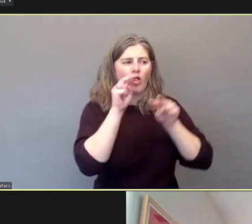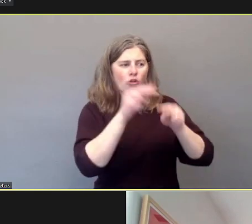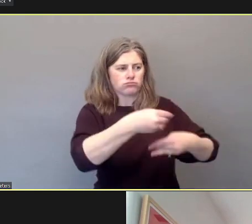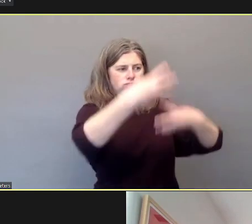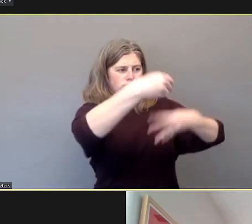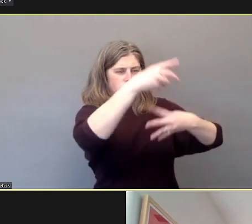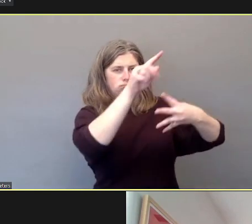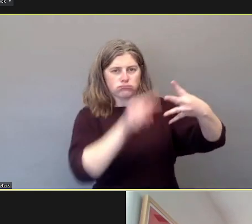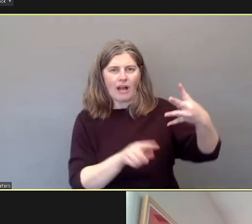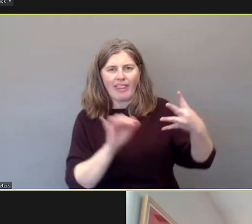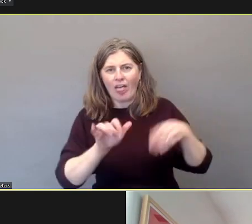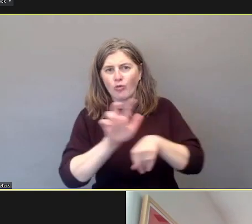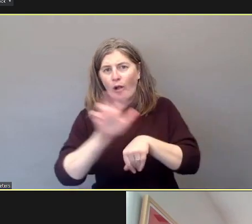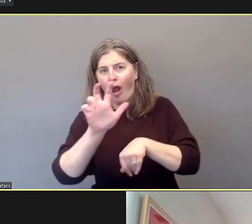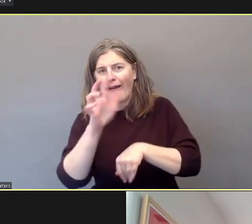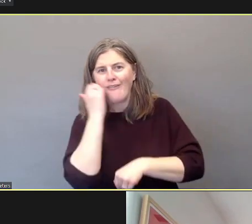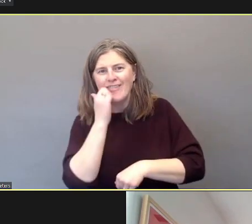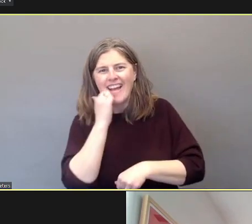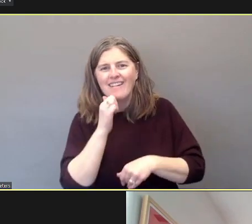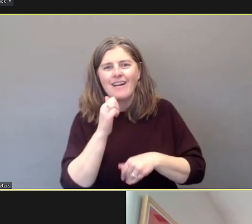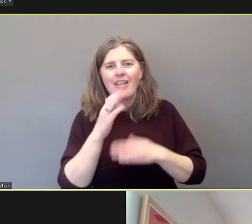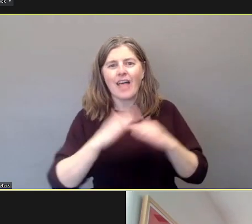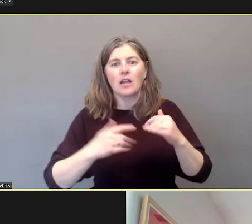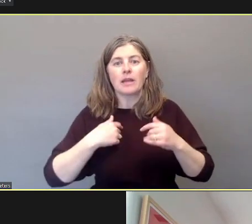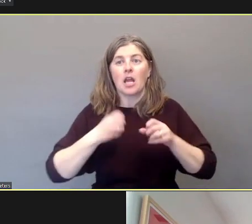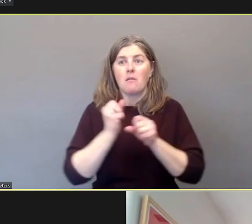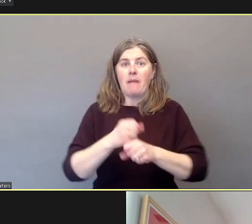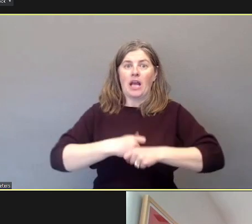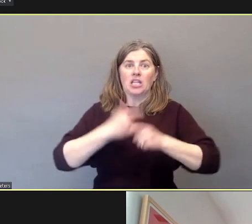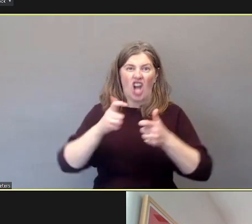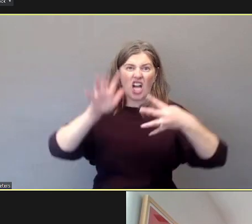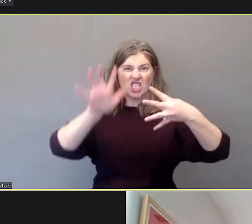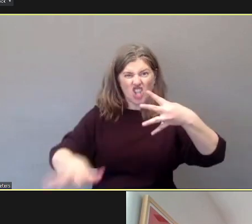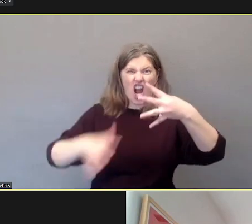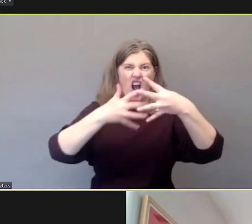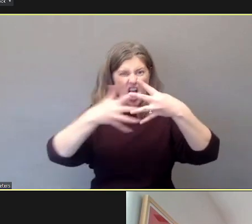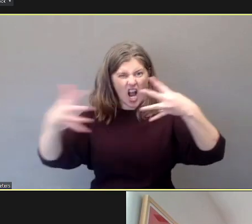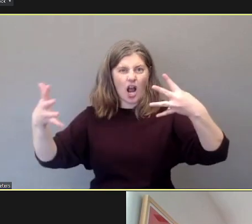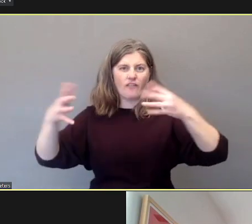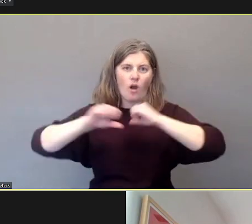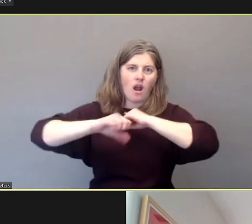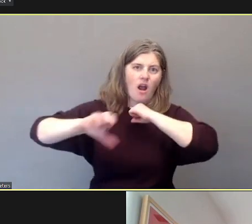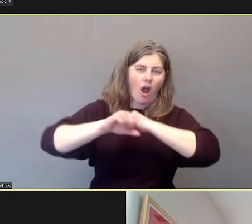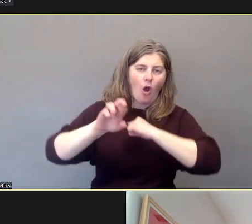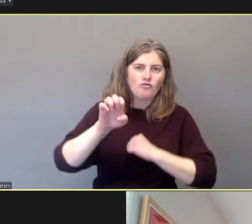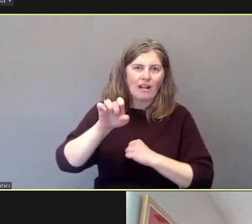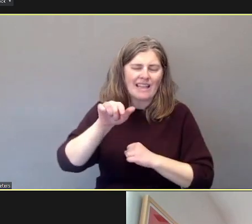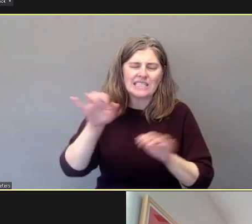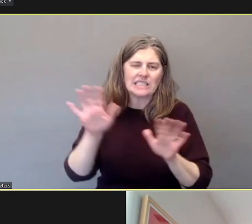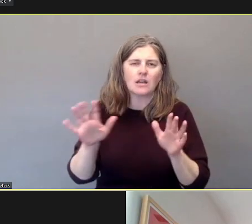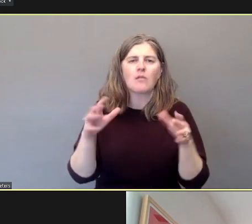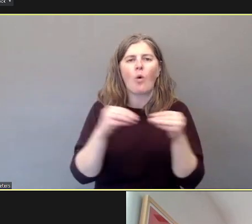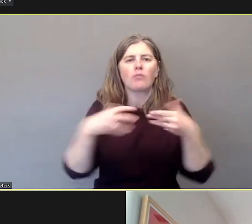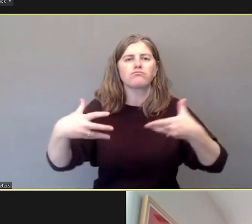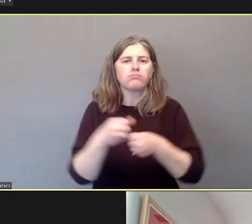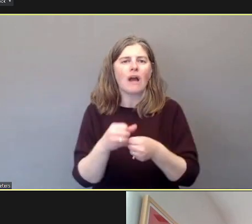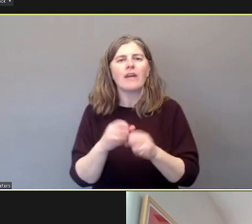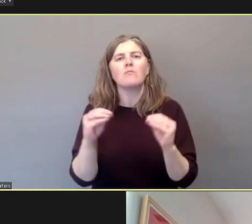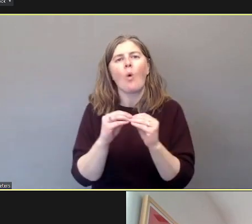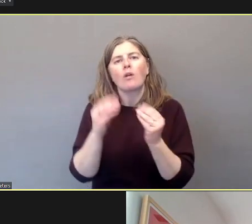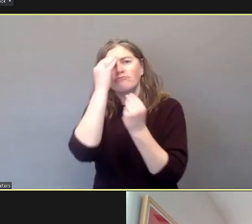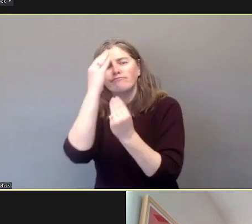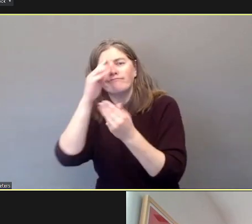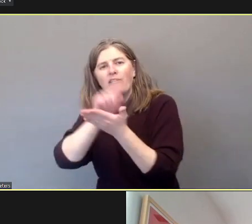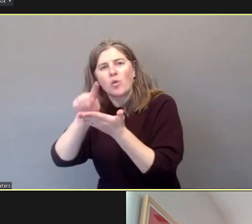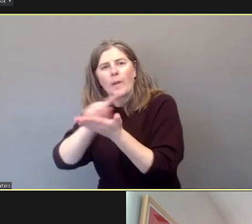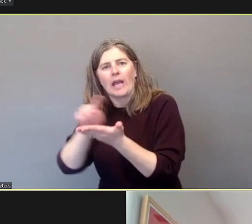at 3 o'clock in the afternoon rather than producing this gargantuan press release, and then more data weekly.